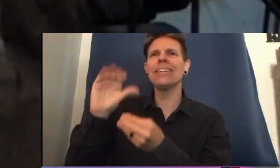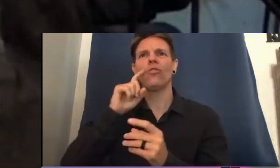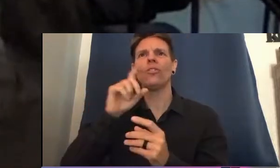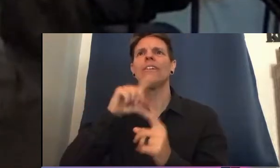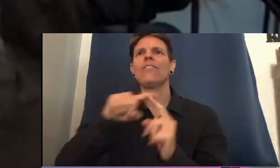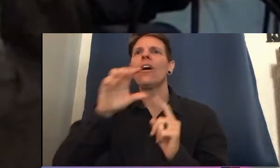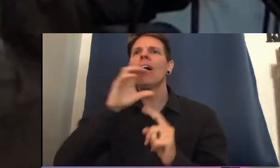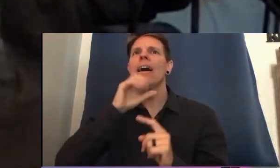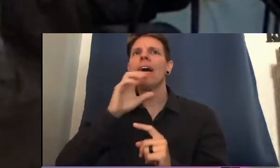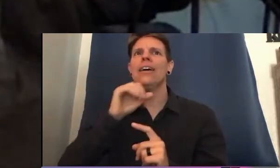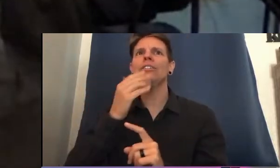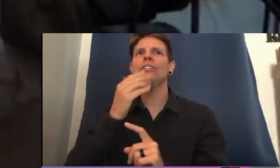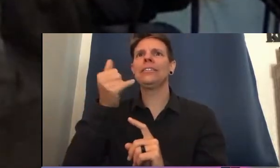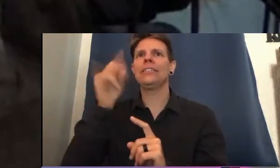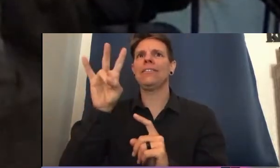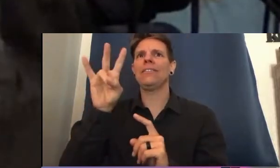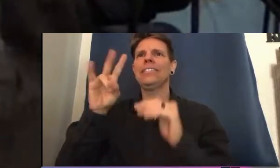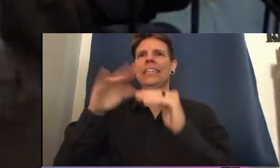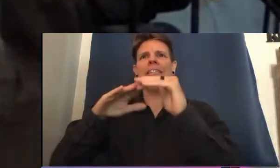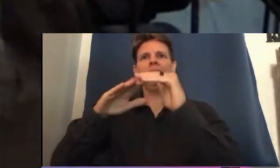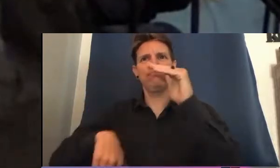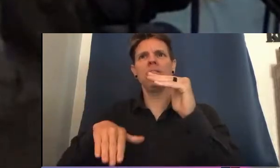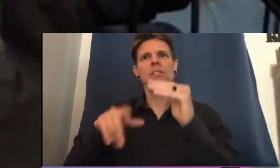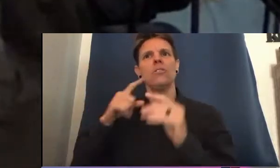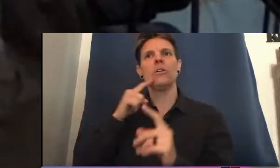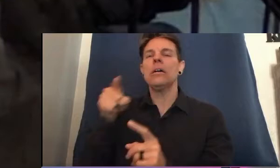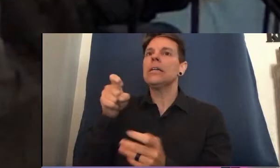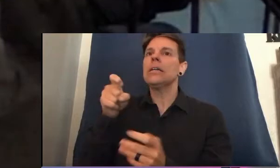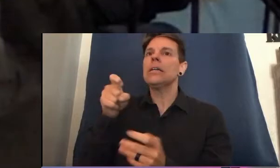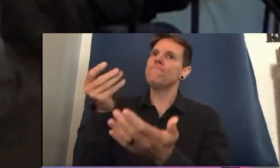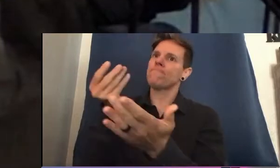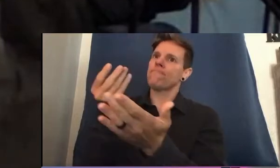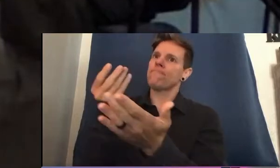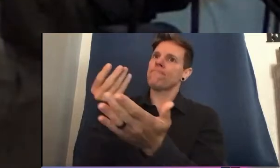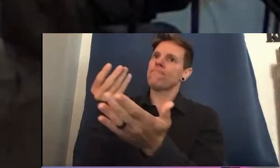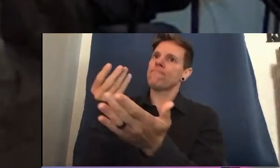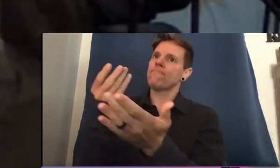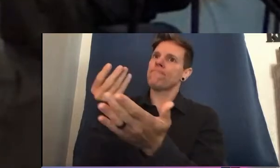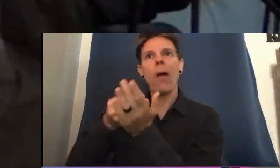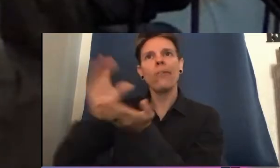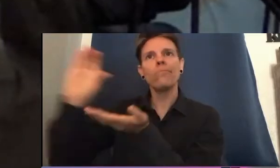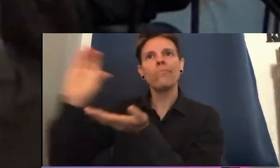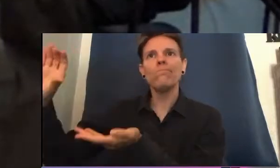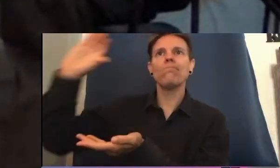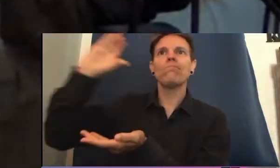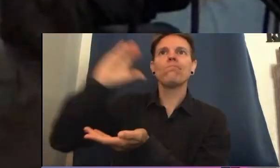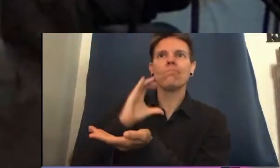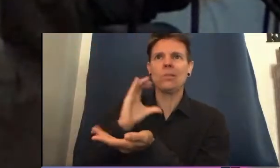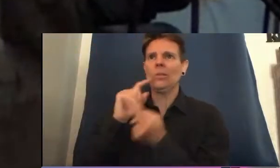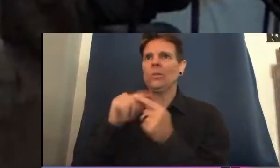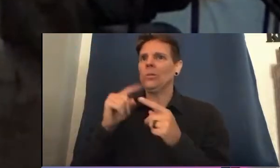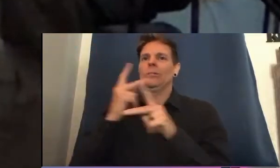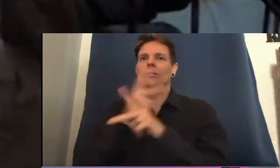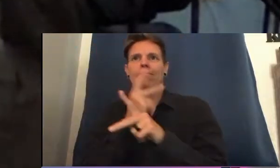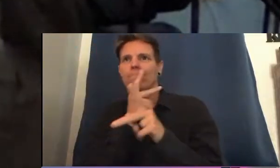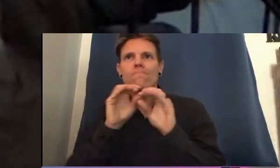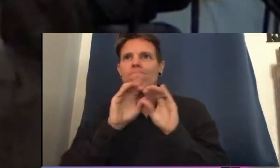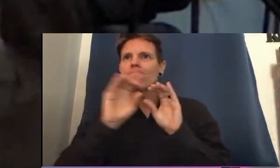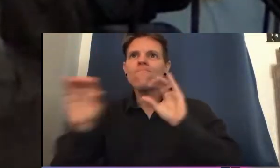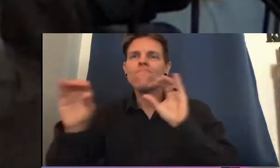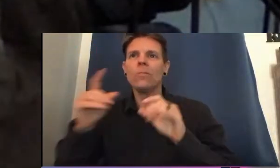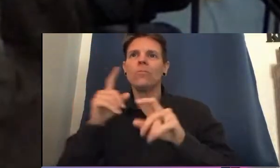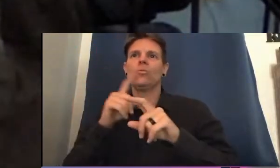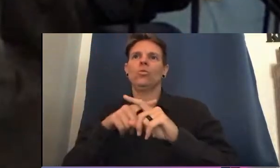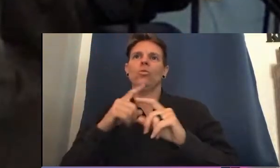and then some critical needs funding, have been able to develop and maintain and really keep